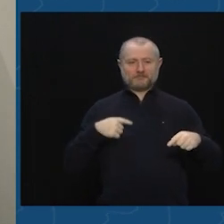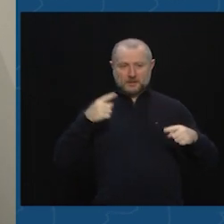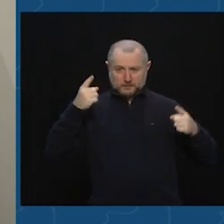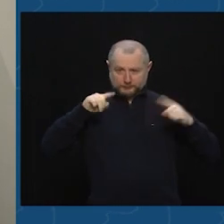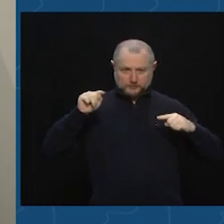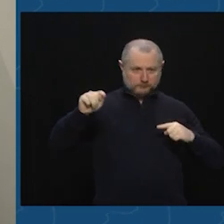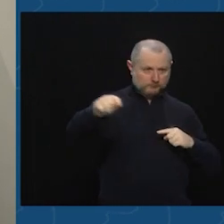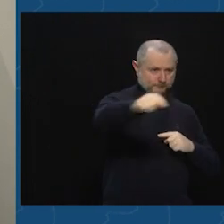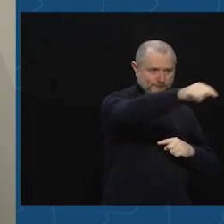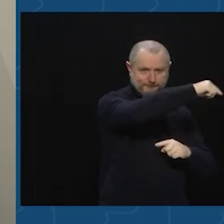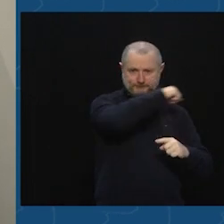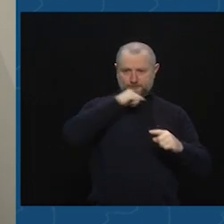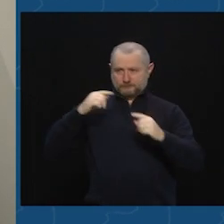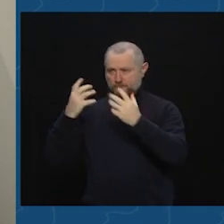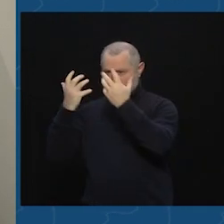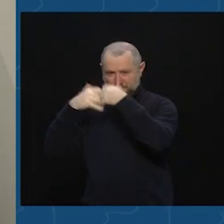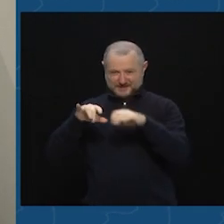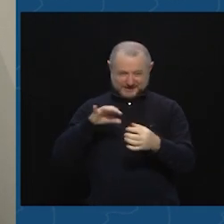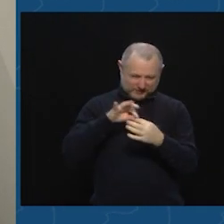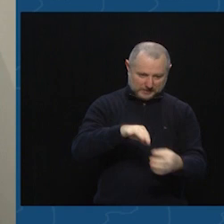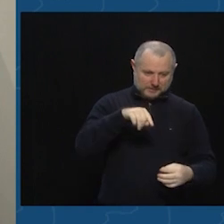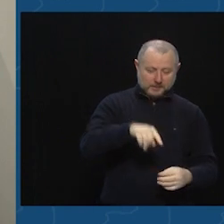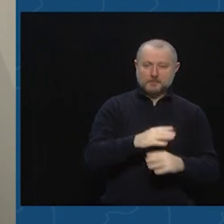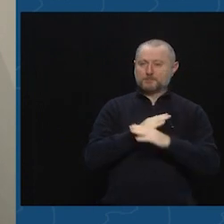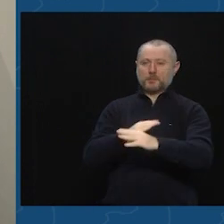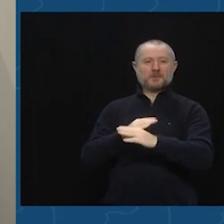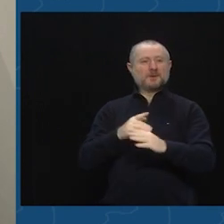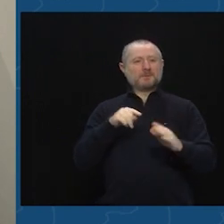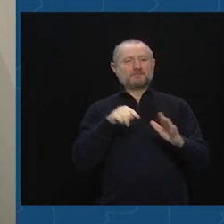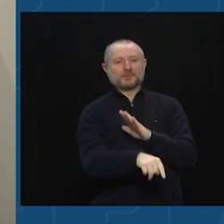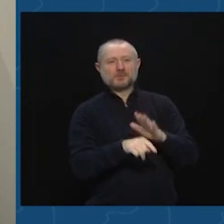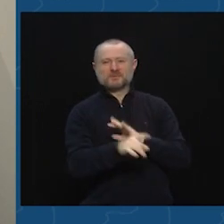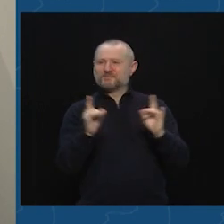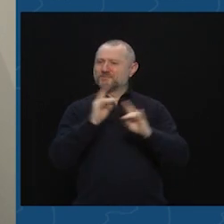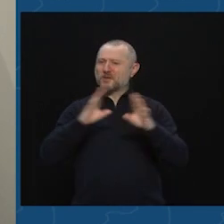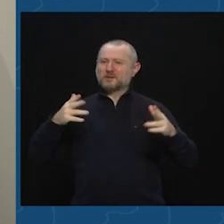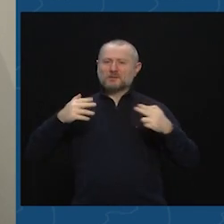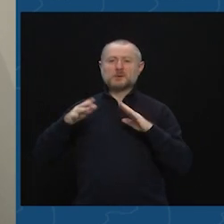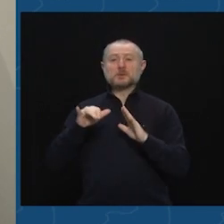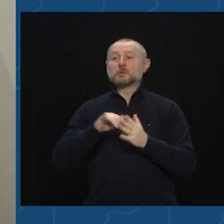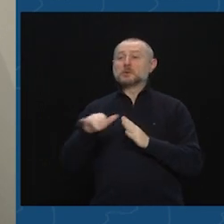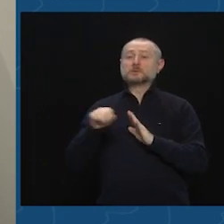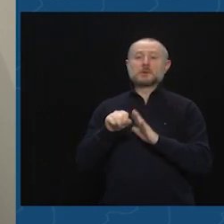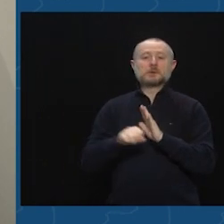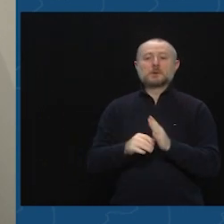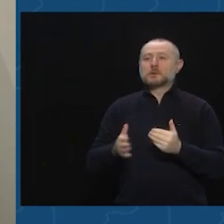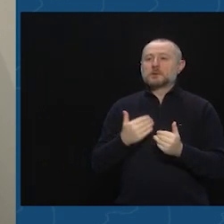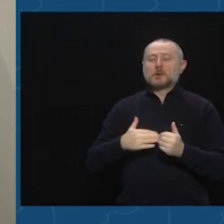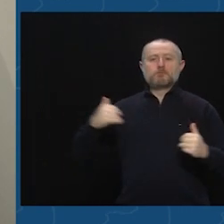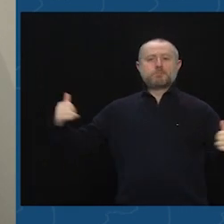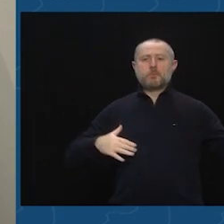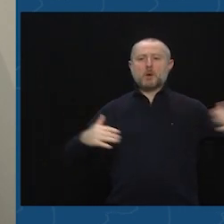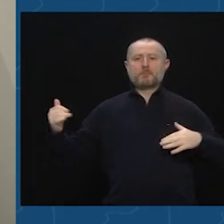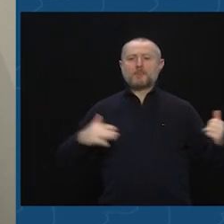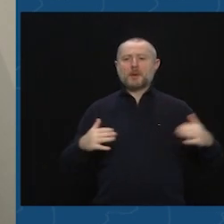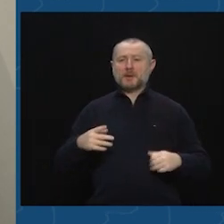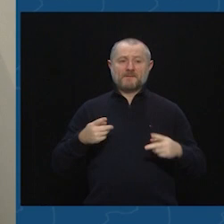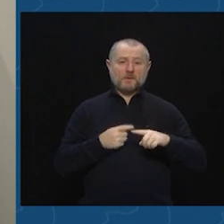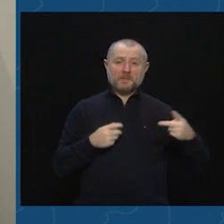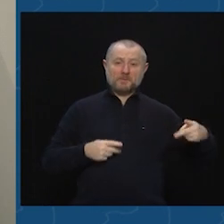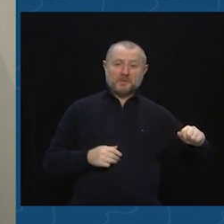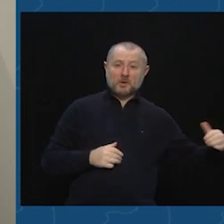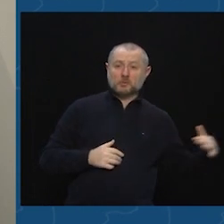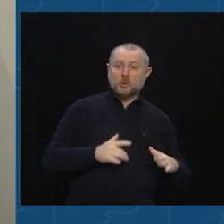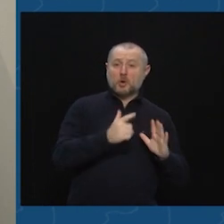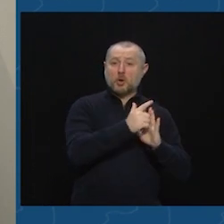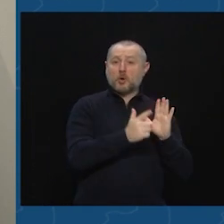here in the state of New York. You think about guns that can easily flow in from the state of Pennsylvania. They have different gun laws, and we're proud of the gun laws we